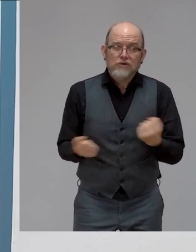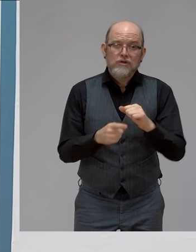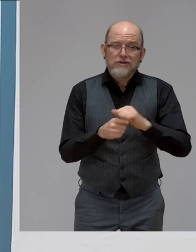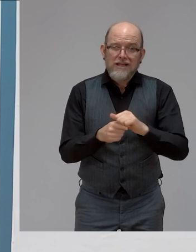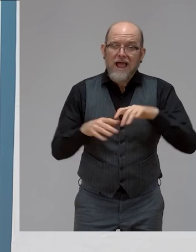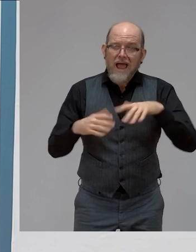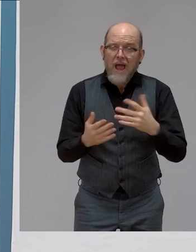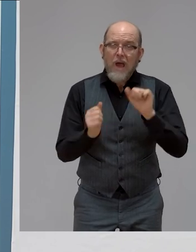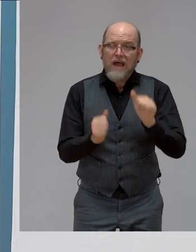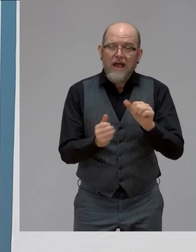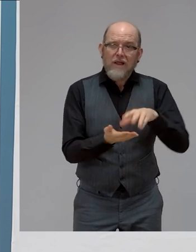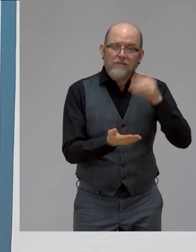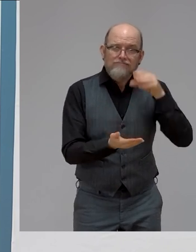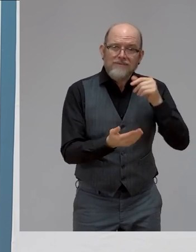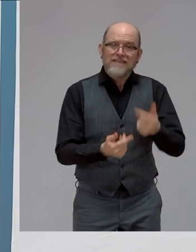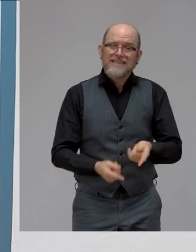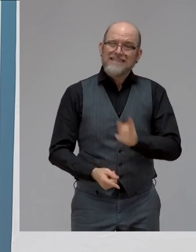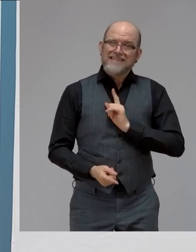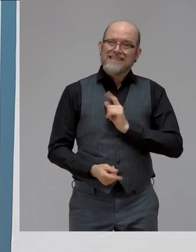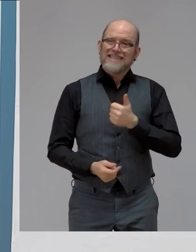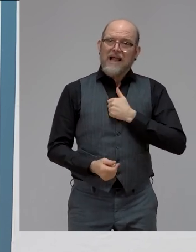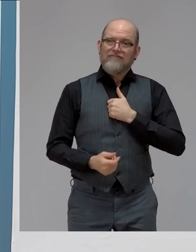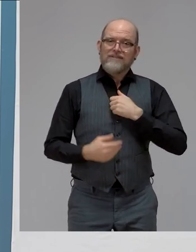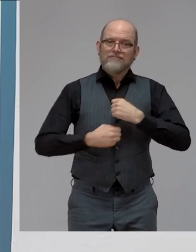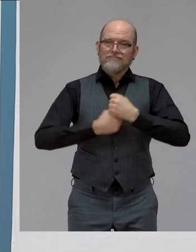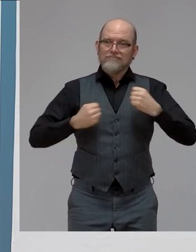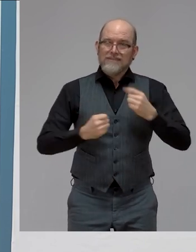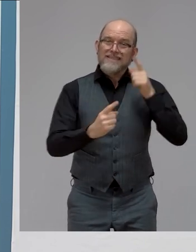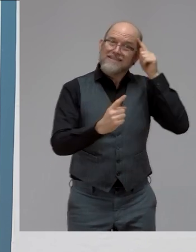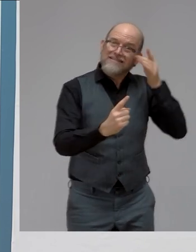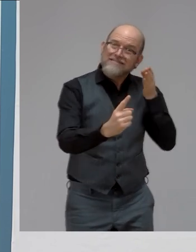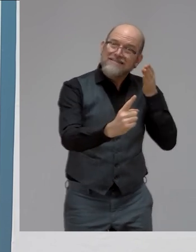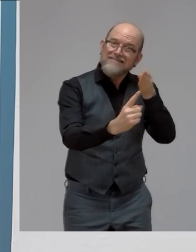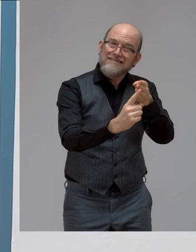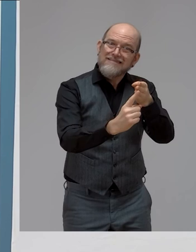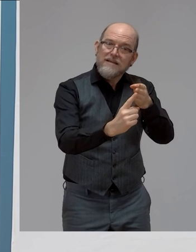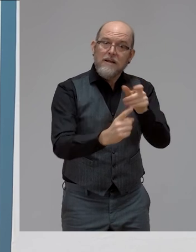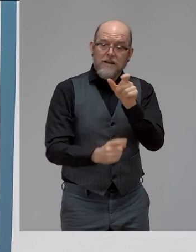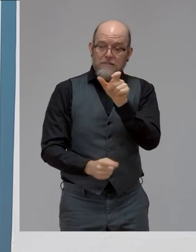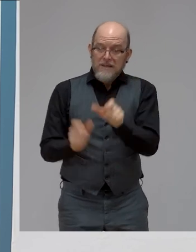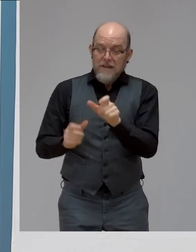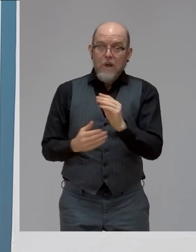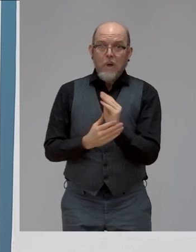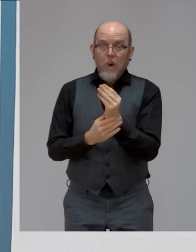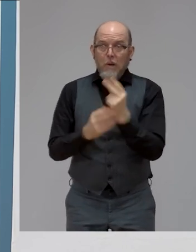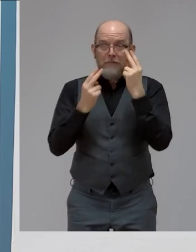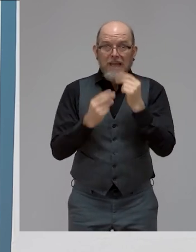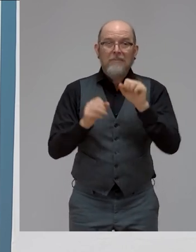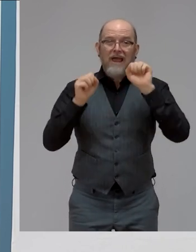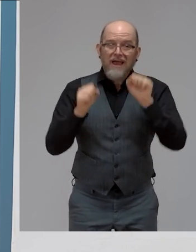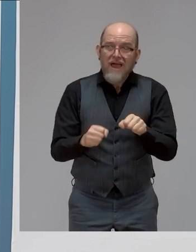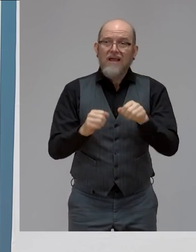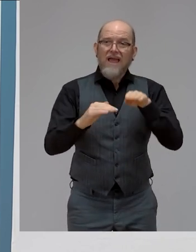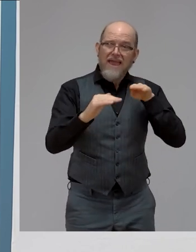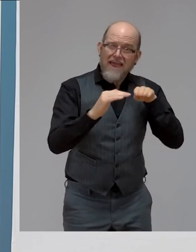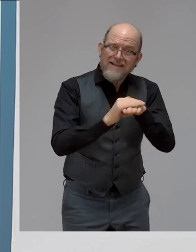The big goal has to be that young blind people get the same access to